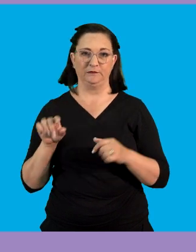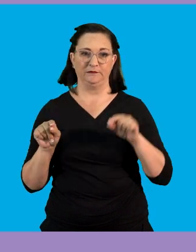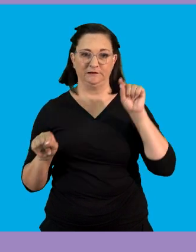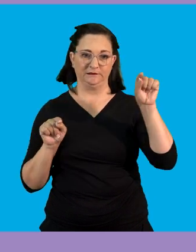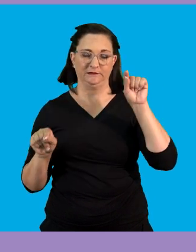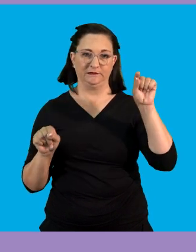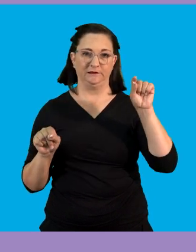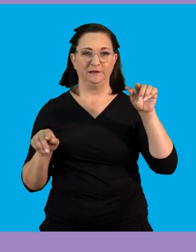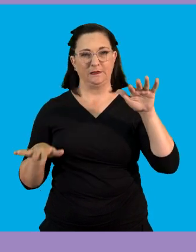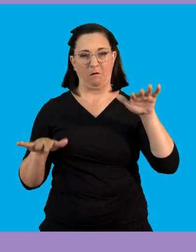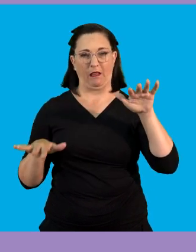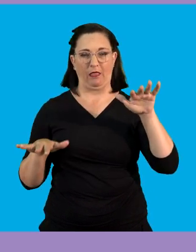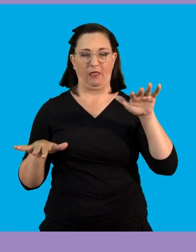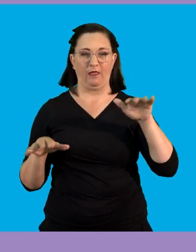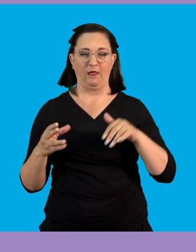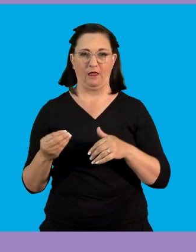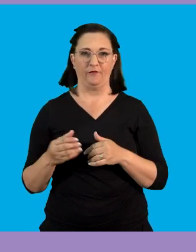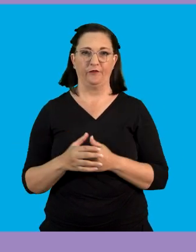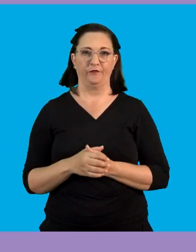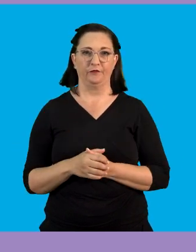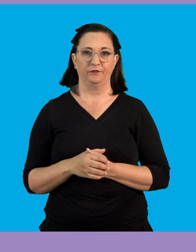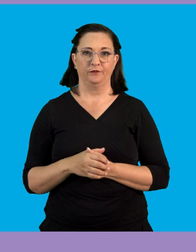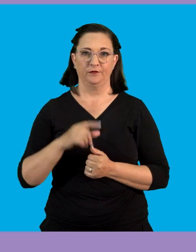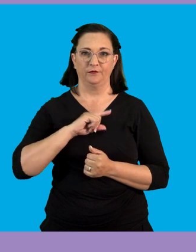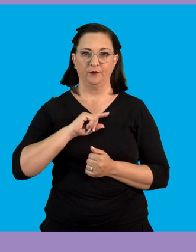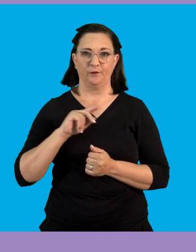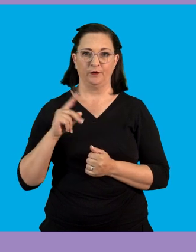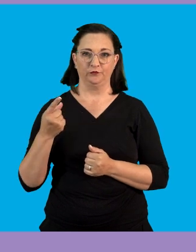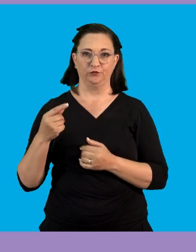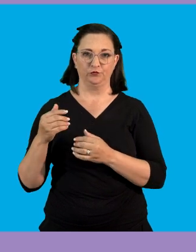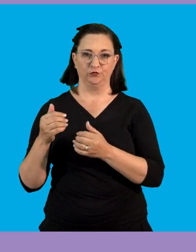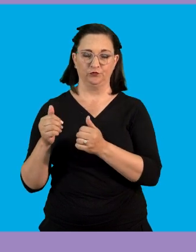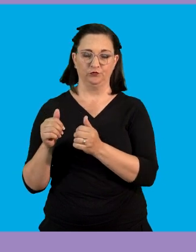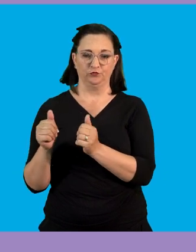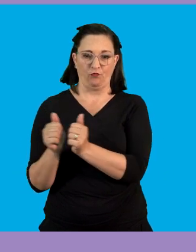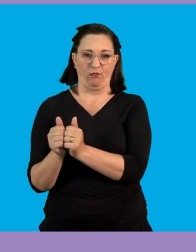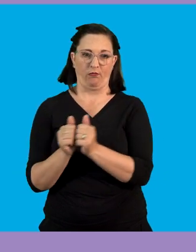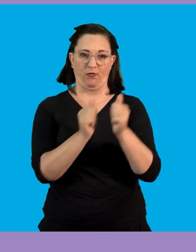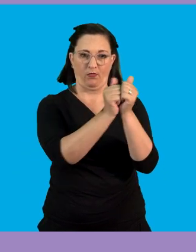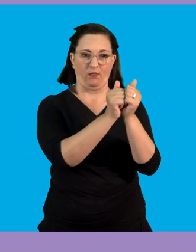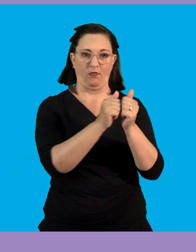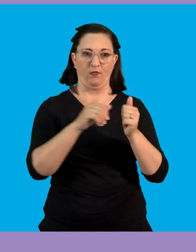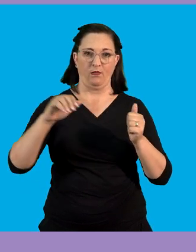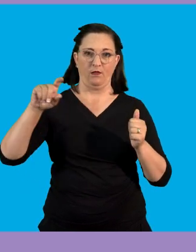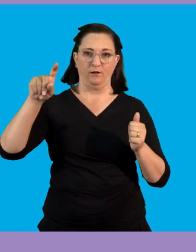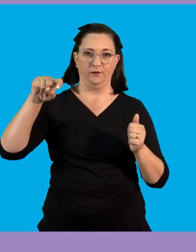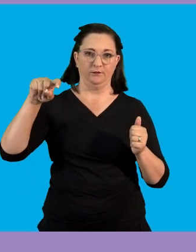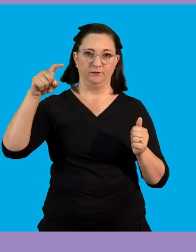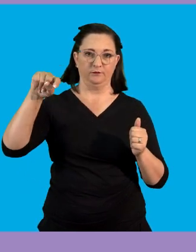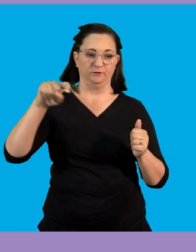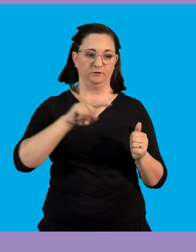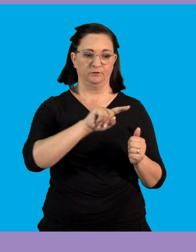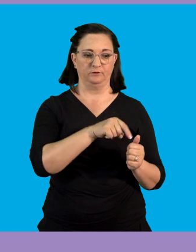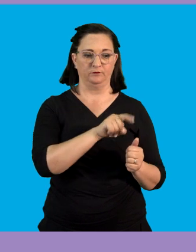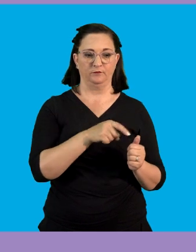one. So those two angles make the first pair, and these ones also have